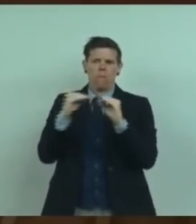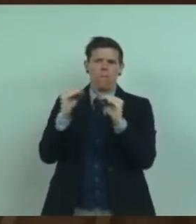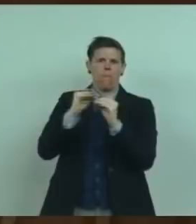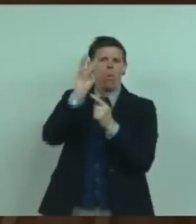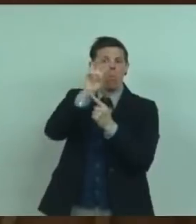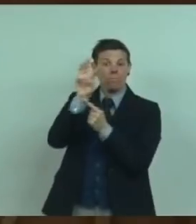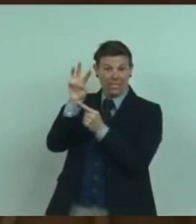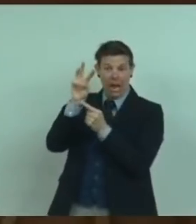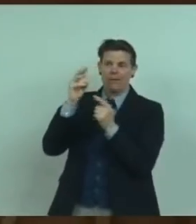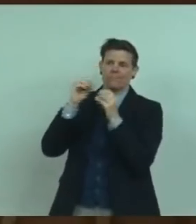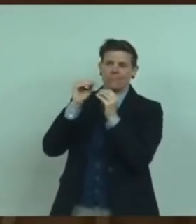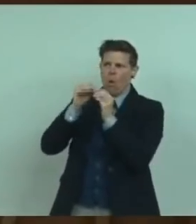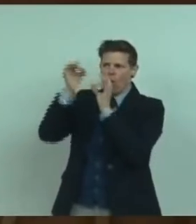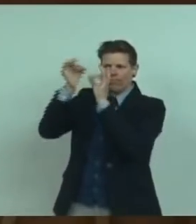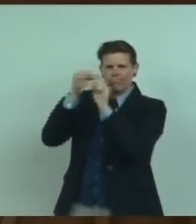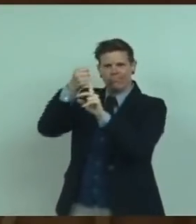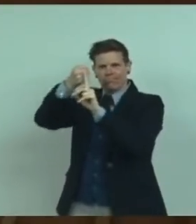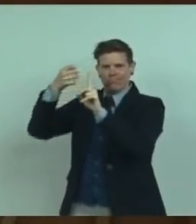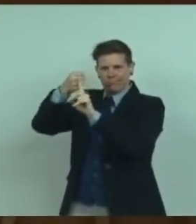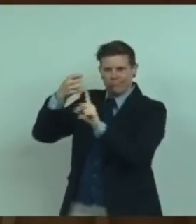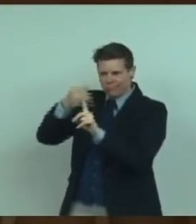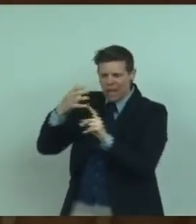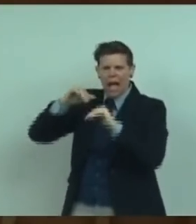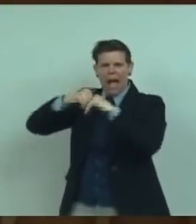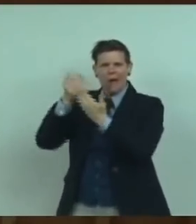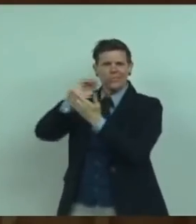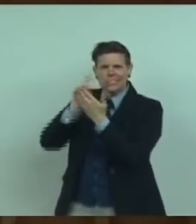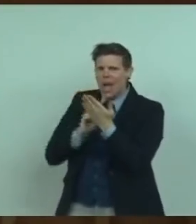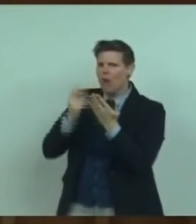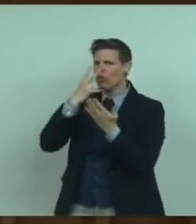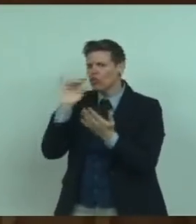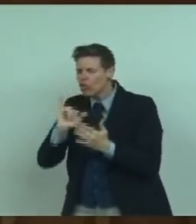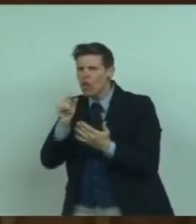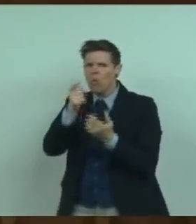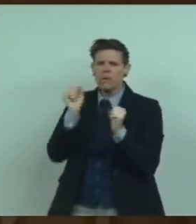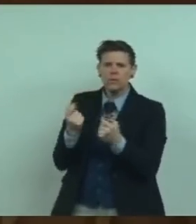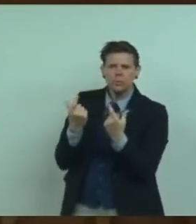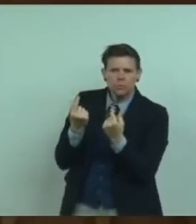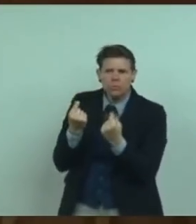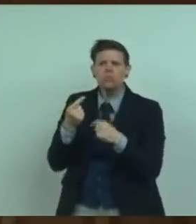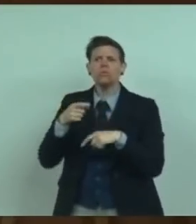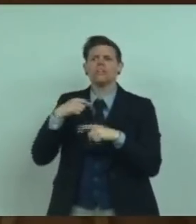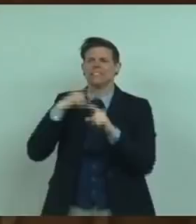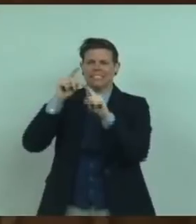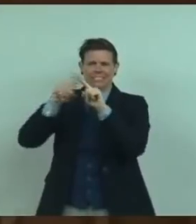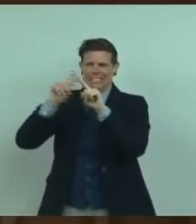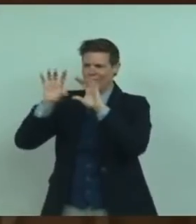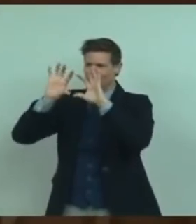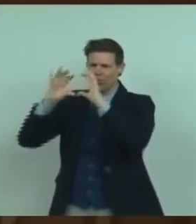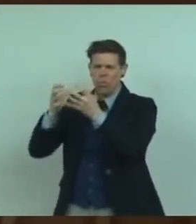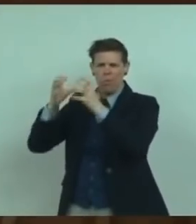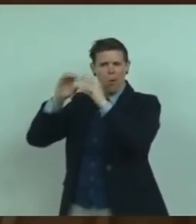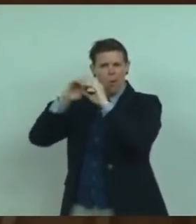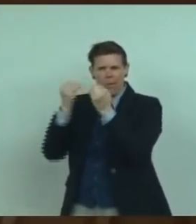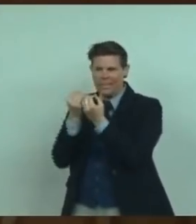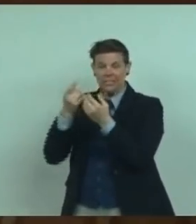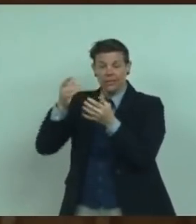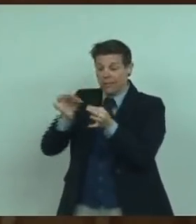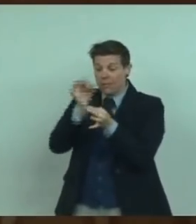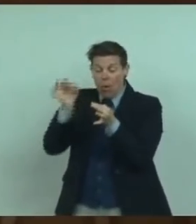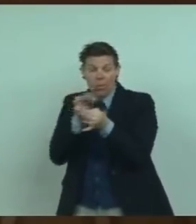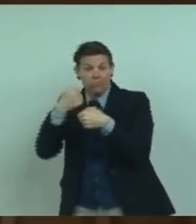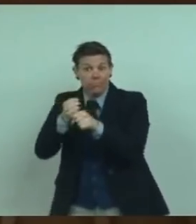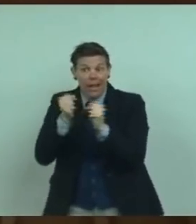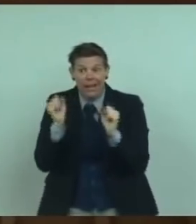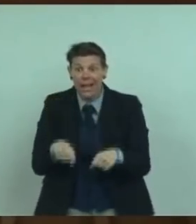clever, they're homemade, there are groups that are sewing them in different organizations. When we vet them through the CDC guidelines, we will put that information on our